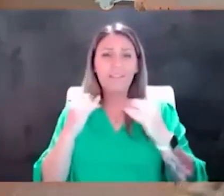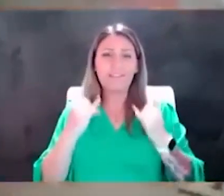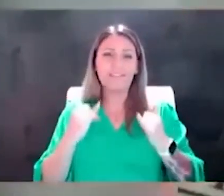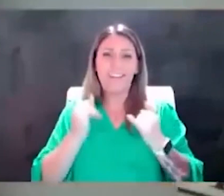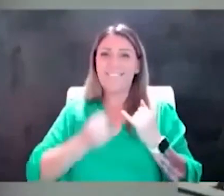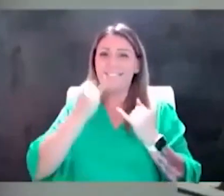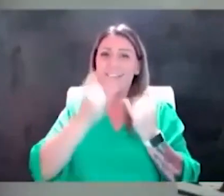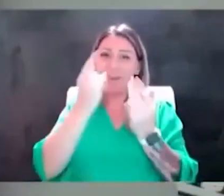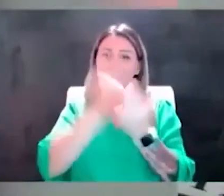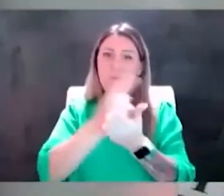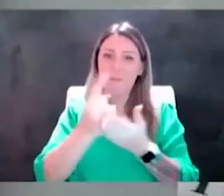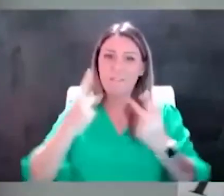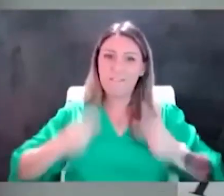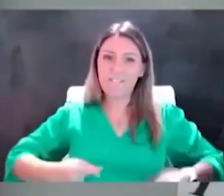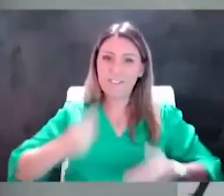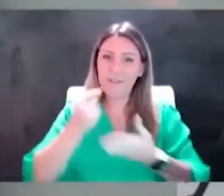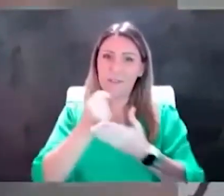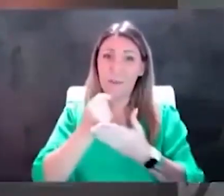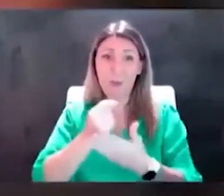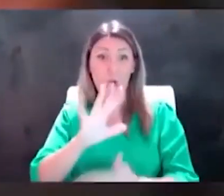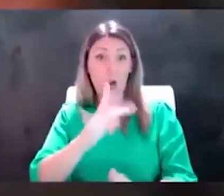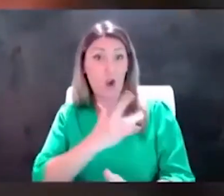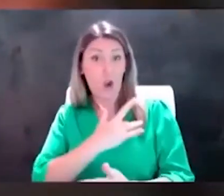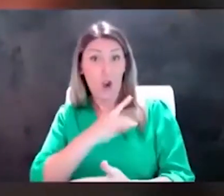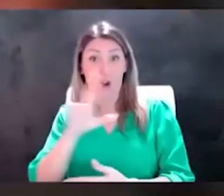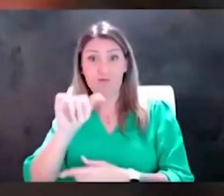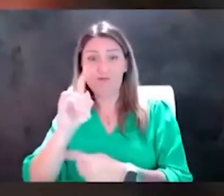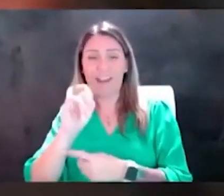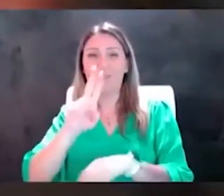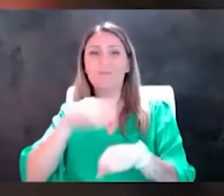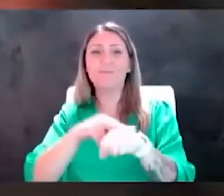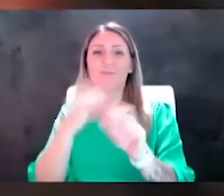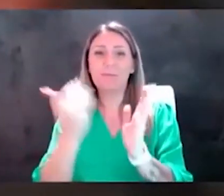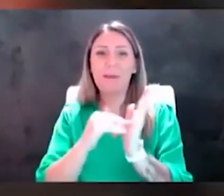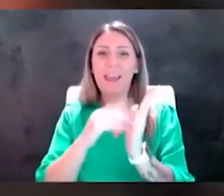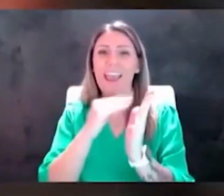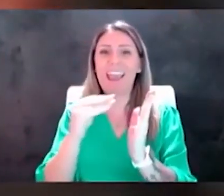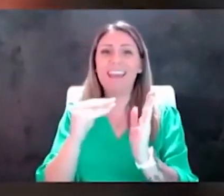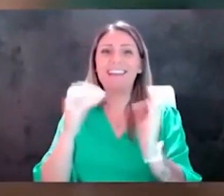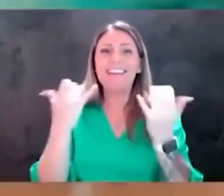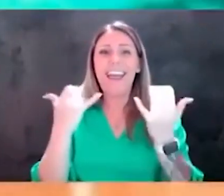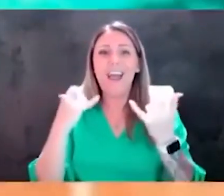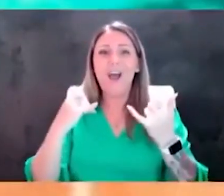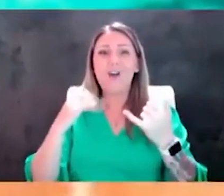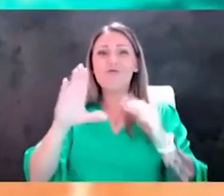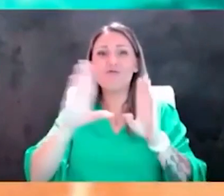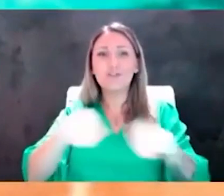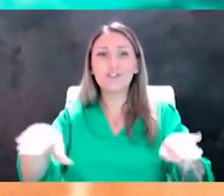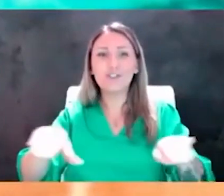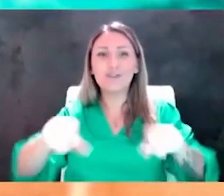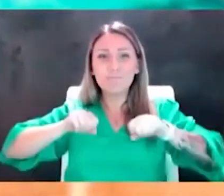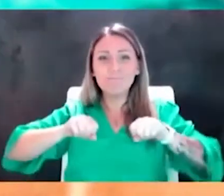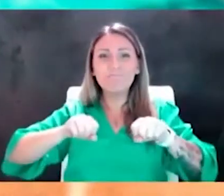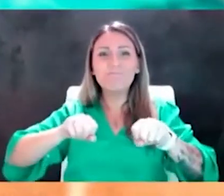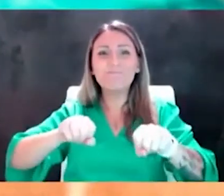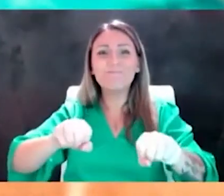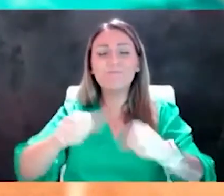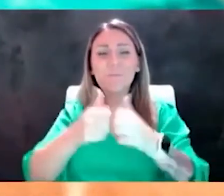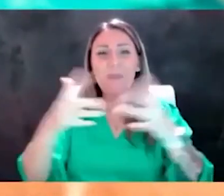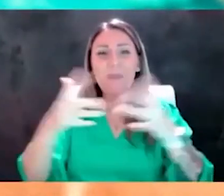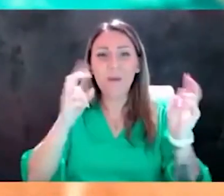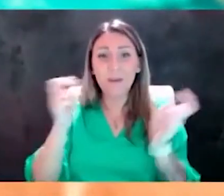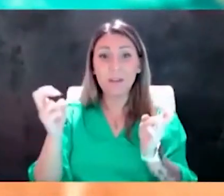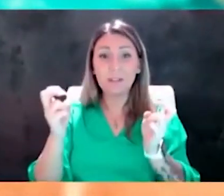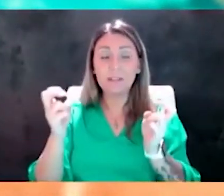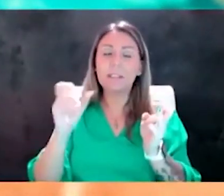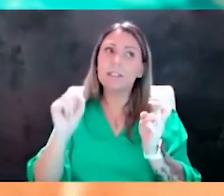her resting heart rate in the normal range, and she can push her kids in the stroller without issues. While that is miles away from her pre-COVID